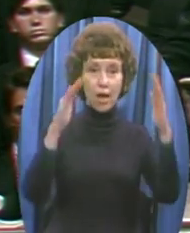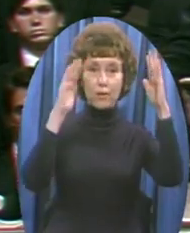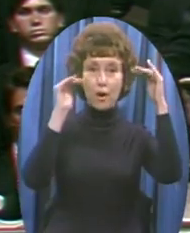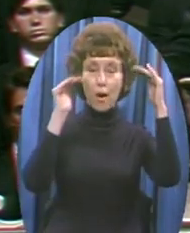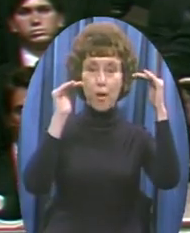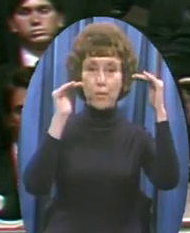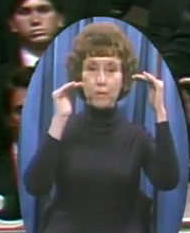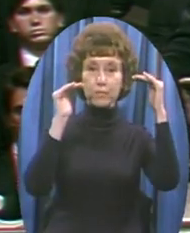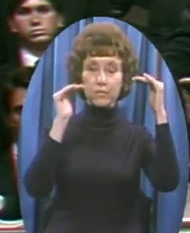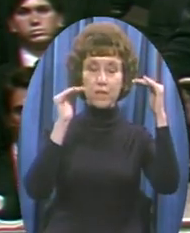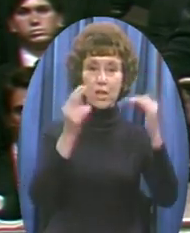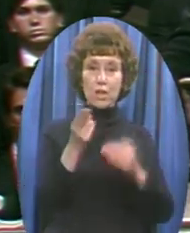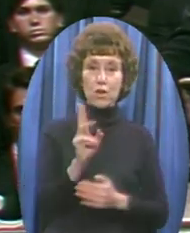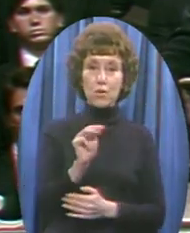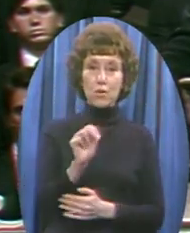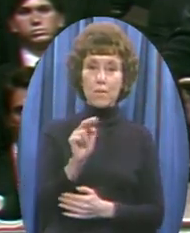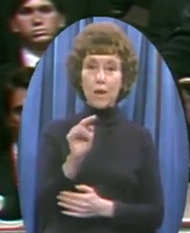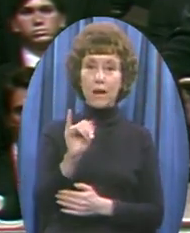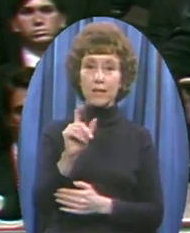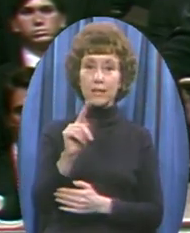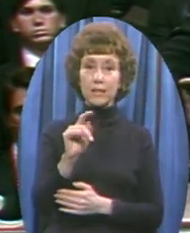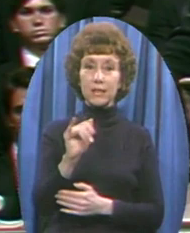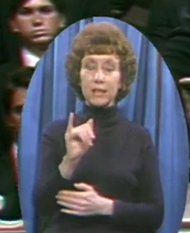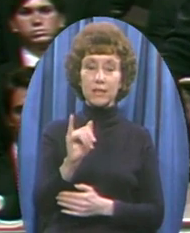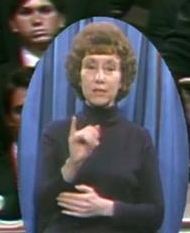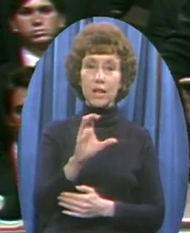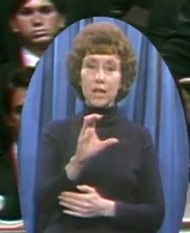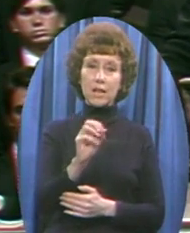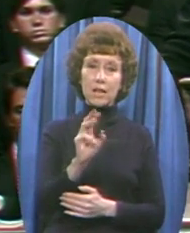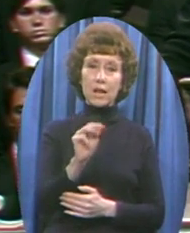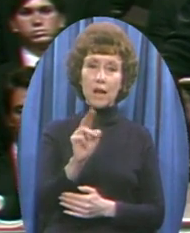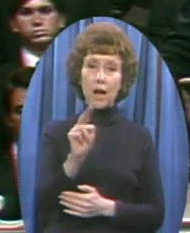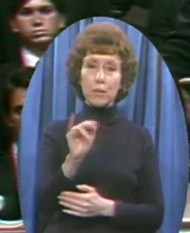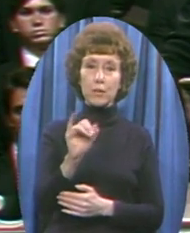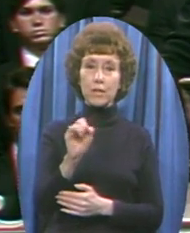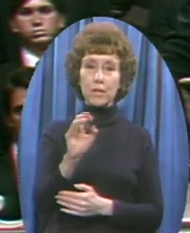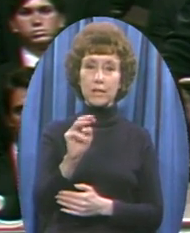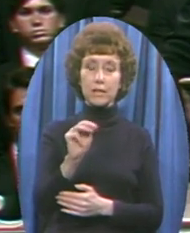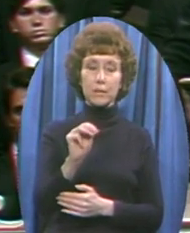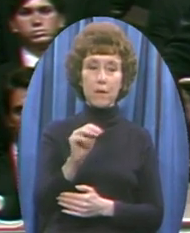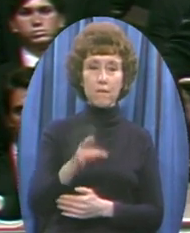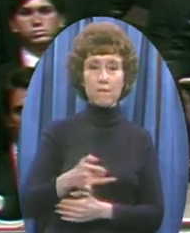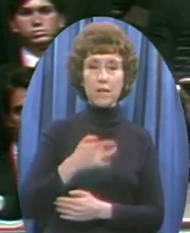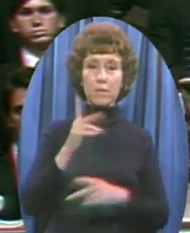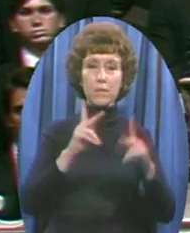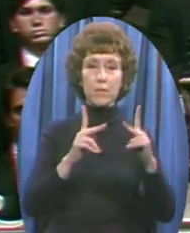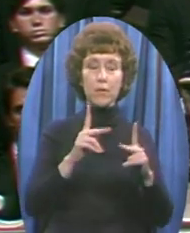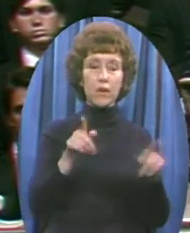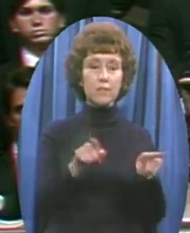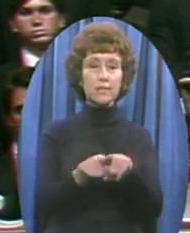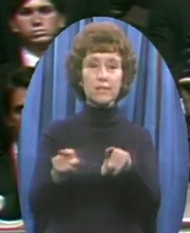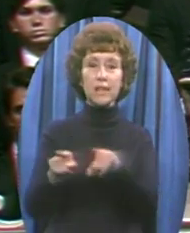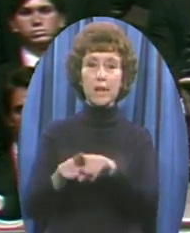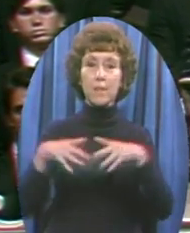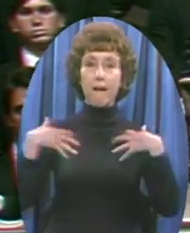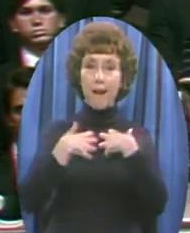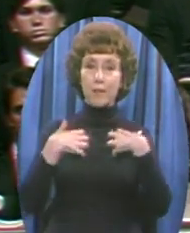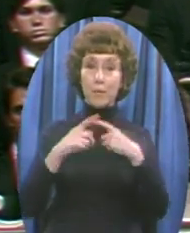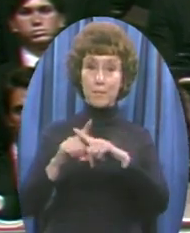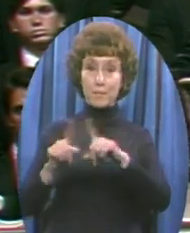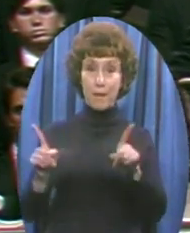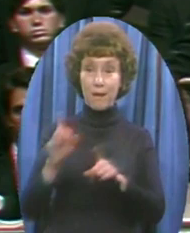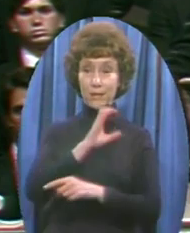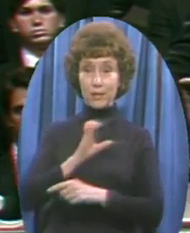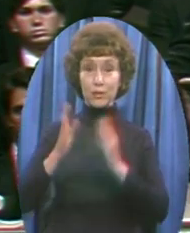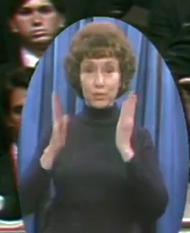as nothing more than animal creatures. We believe that God put us here and that God has a plan for our lives